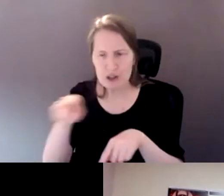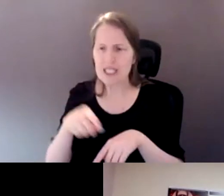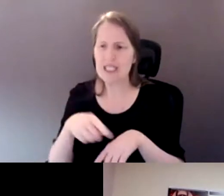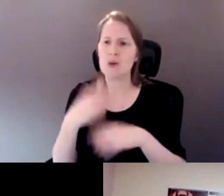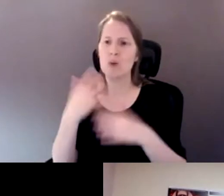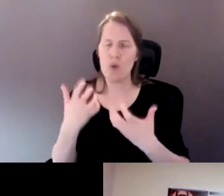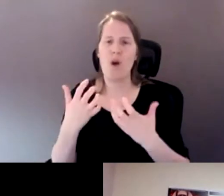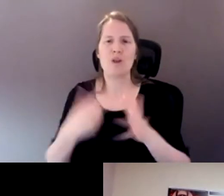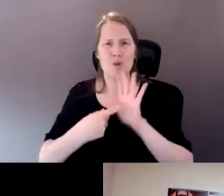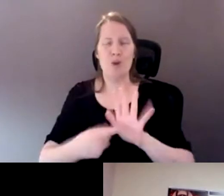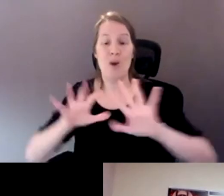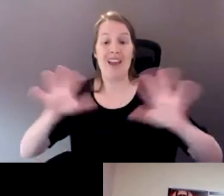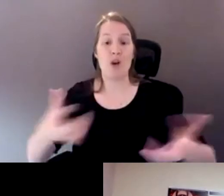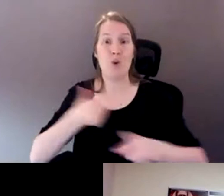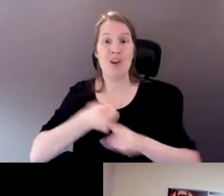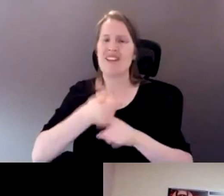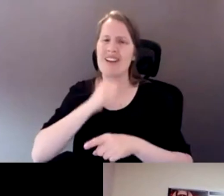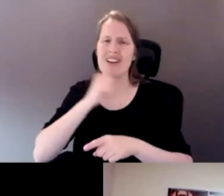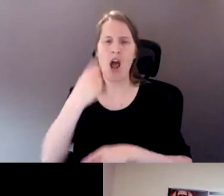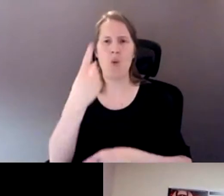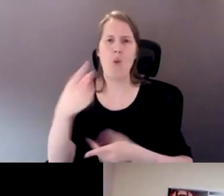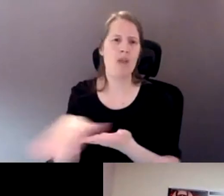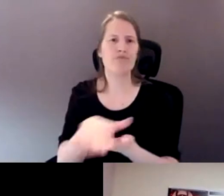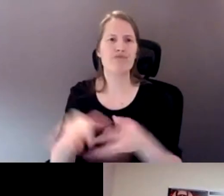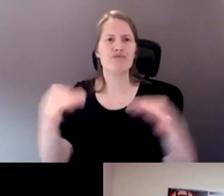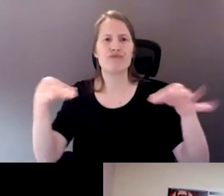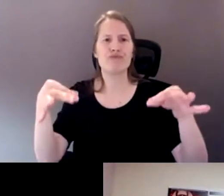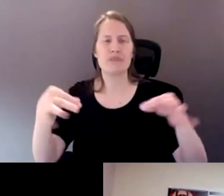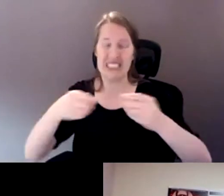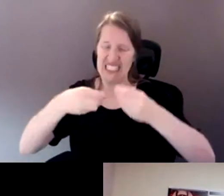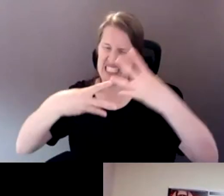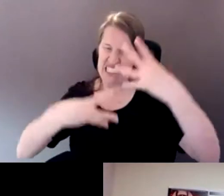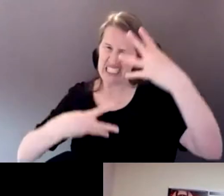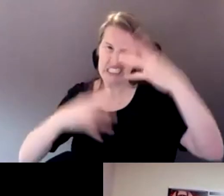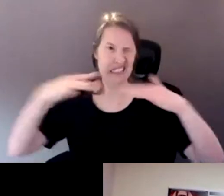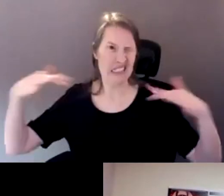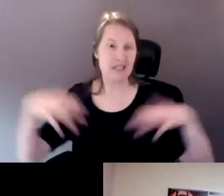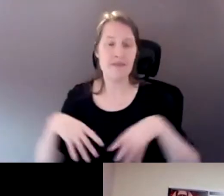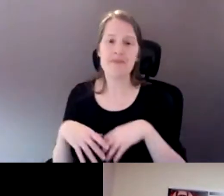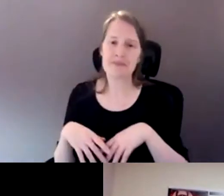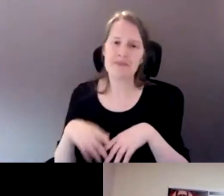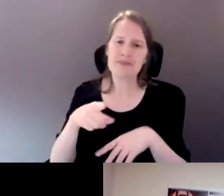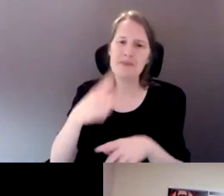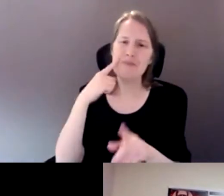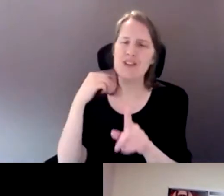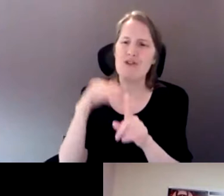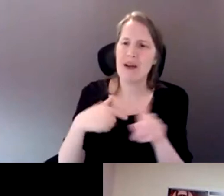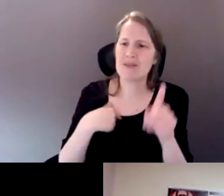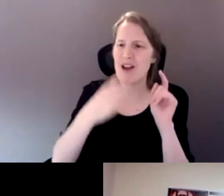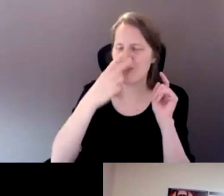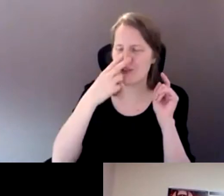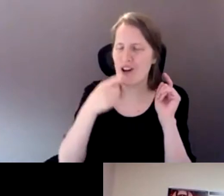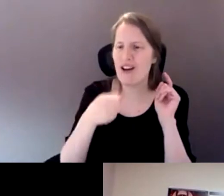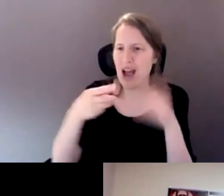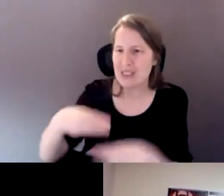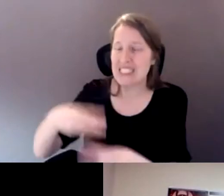complicate the categories. And you do a wonderful job of that. And it actually reminds me, only because I saw her, and as I was scrolling